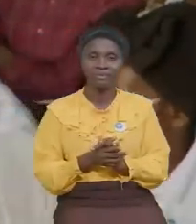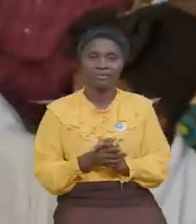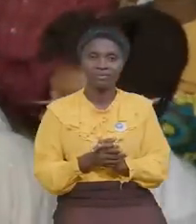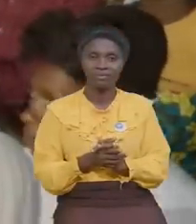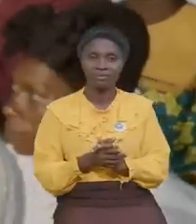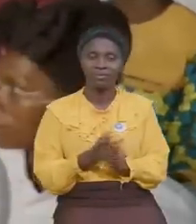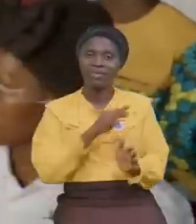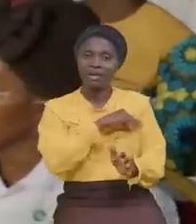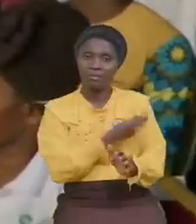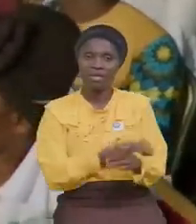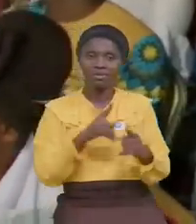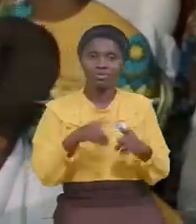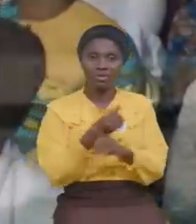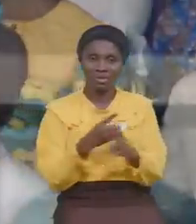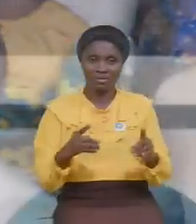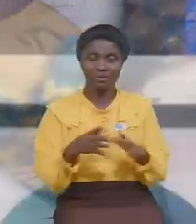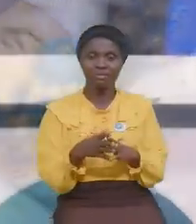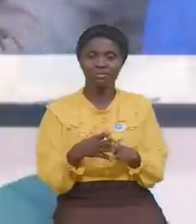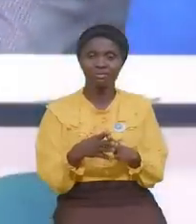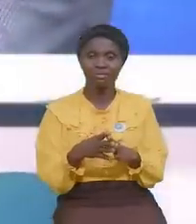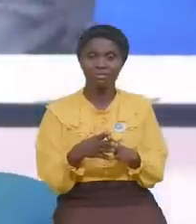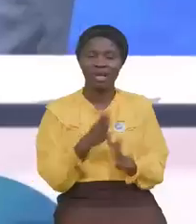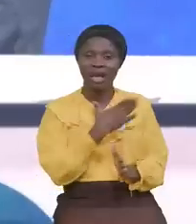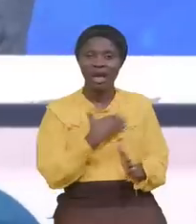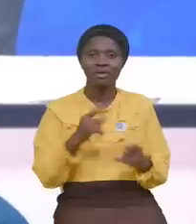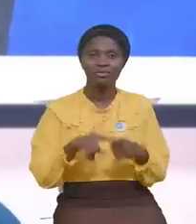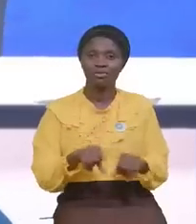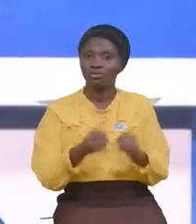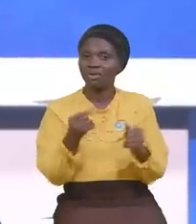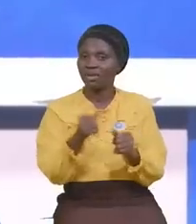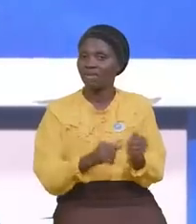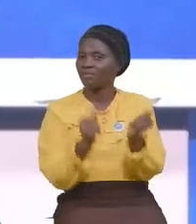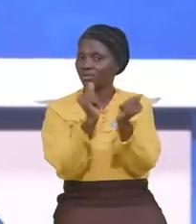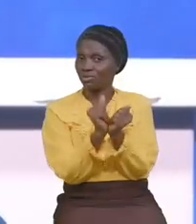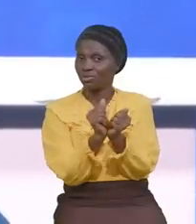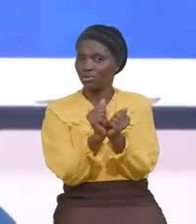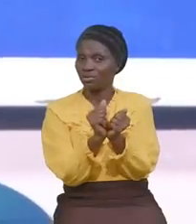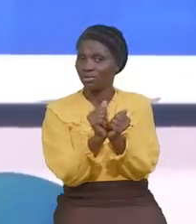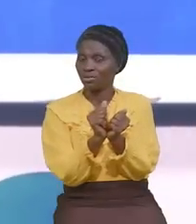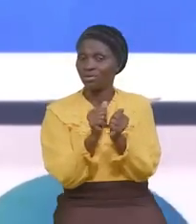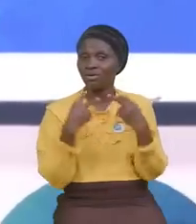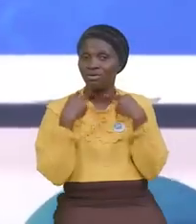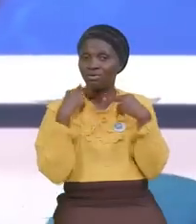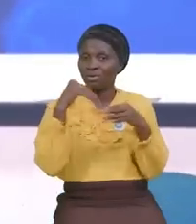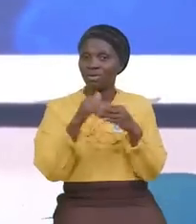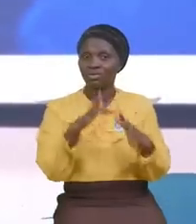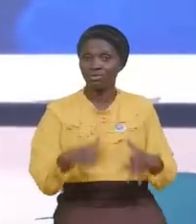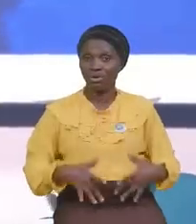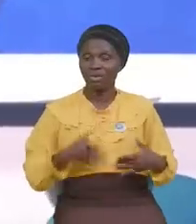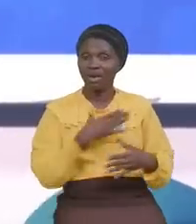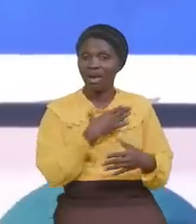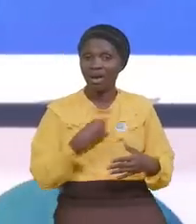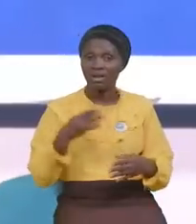Mighty to deliver and to break every yoke in your life and take you out of